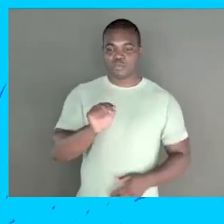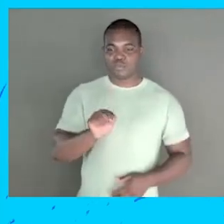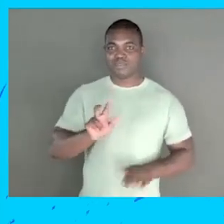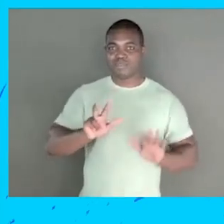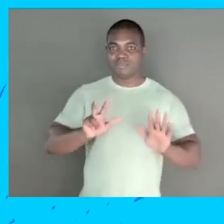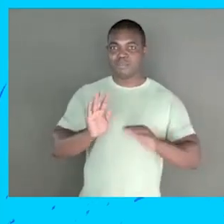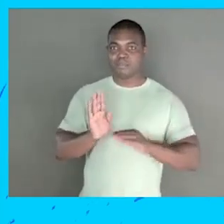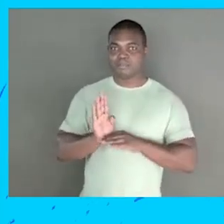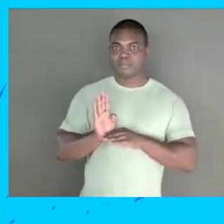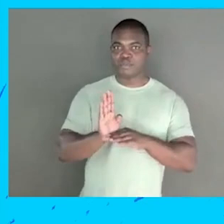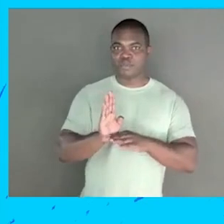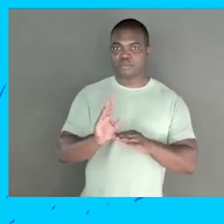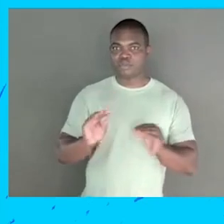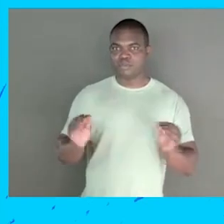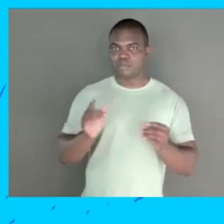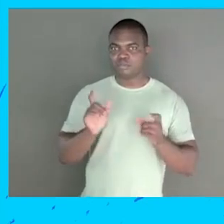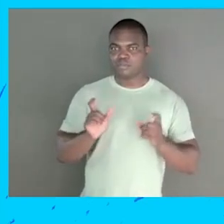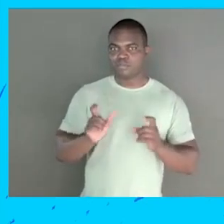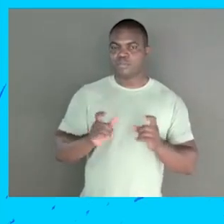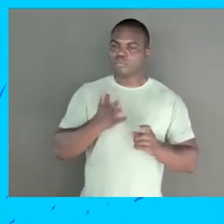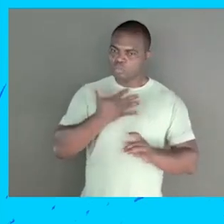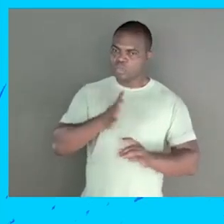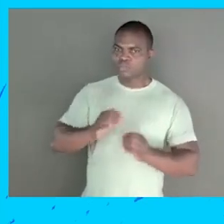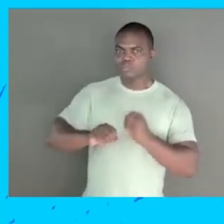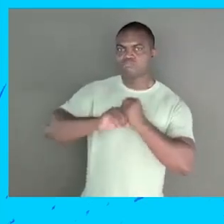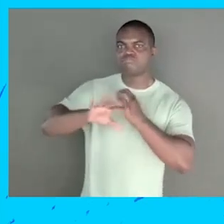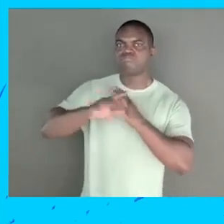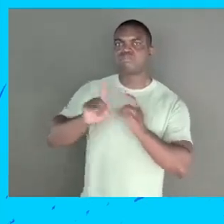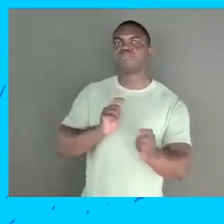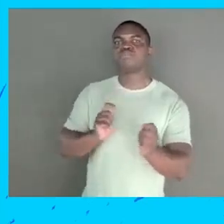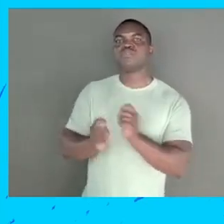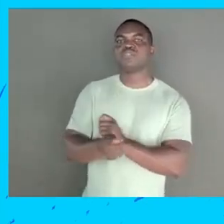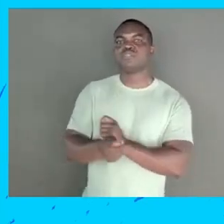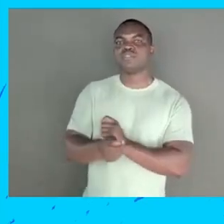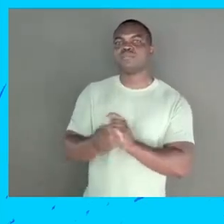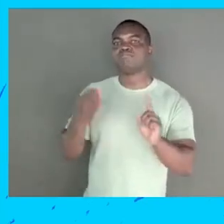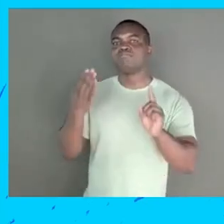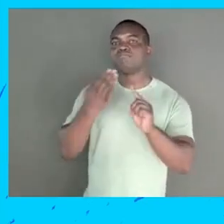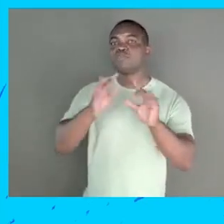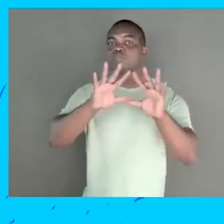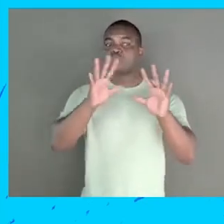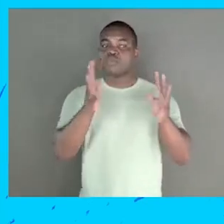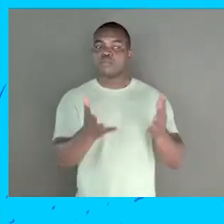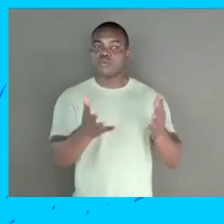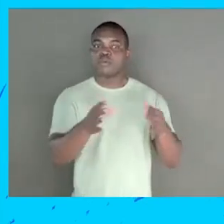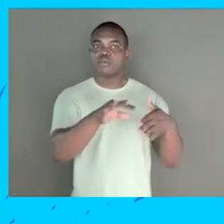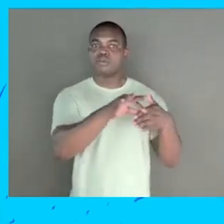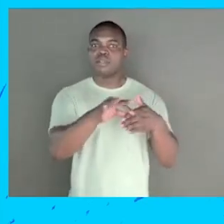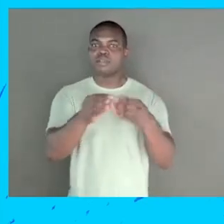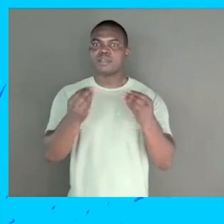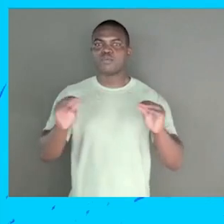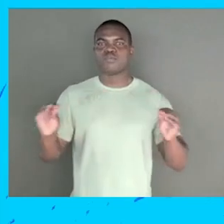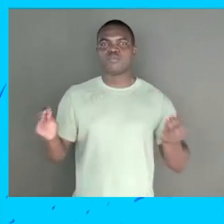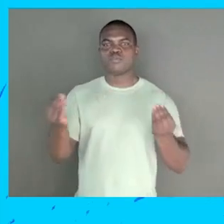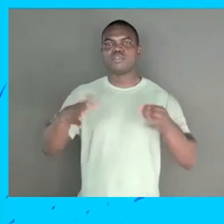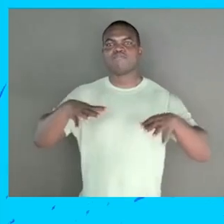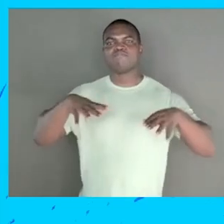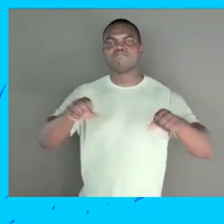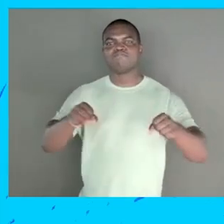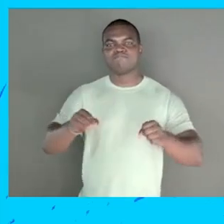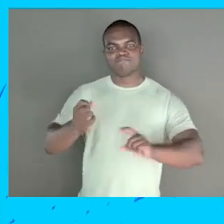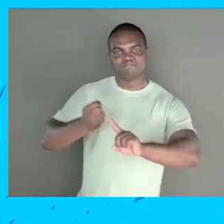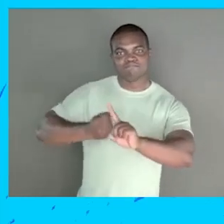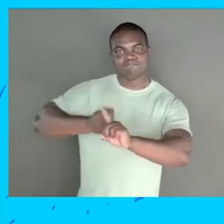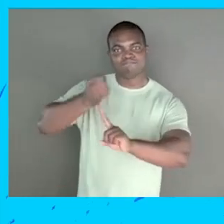to mobilize, increase better actions for adolescent well-being. Young people have a real sense of kind of lack of trust